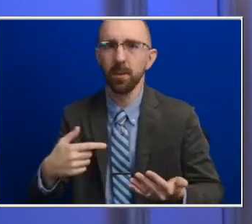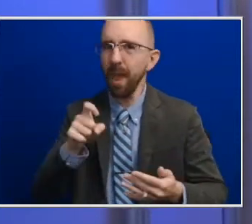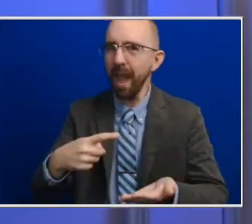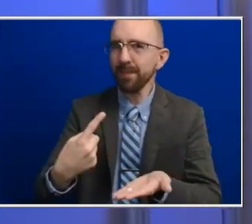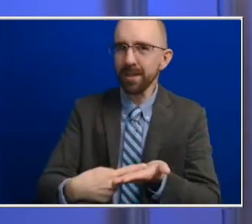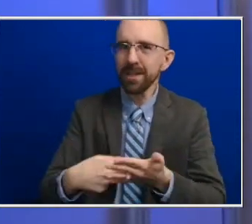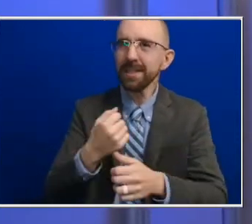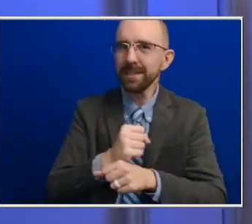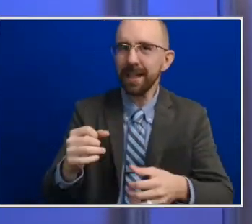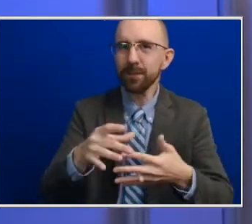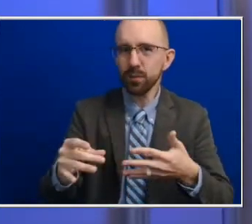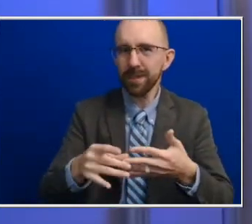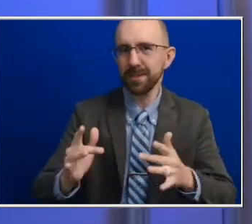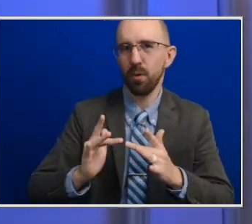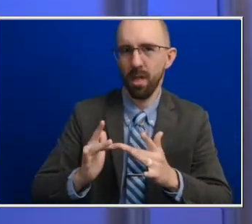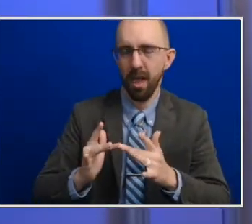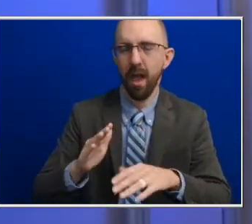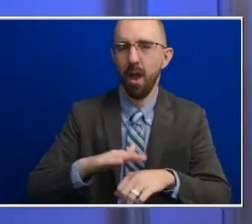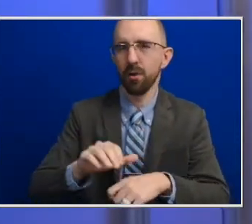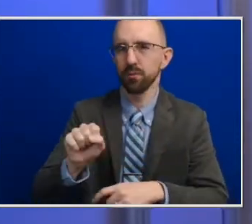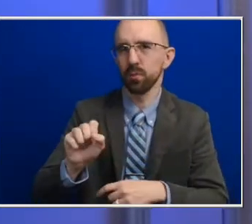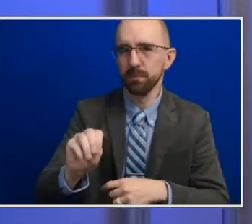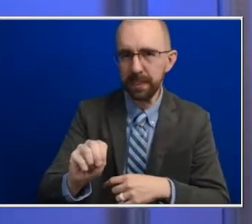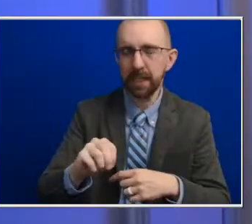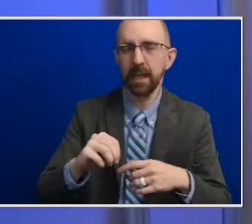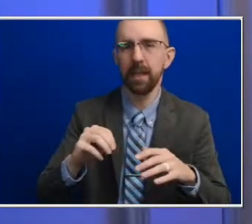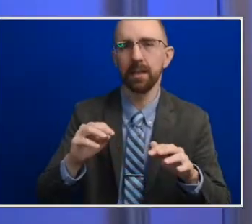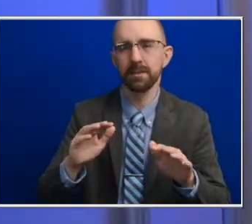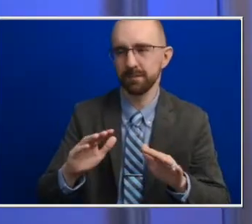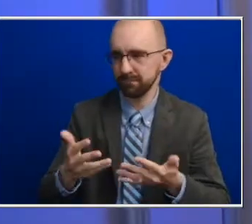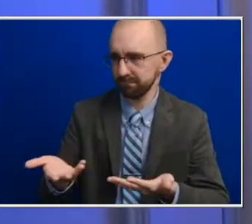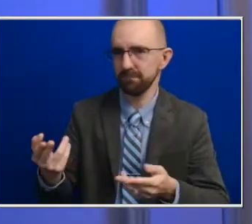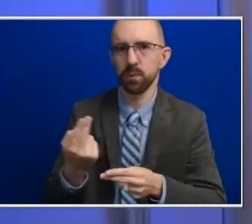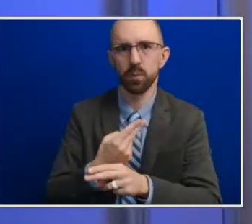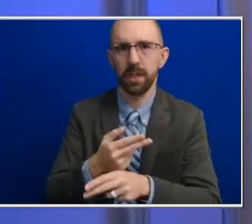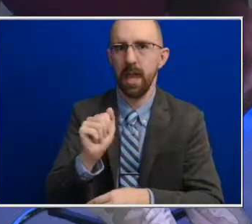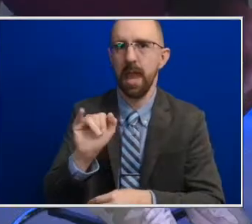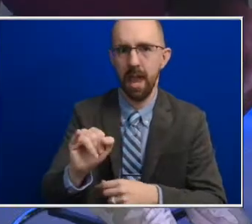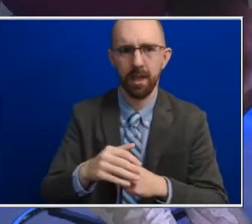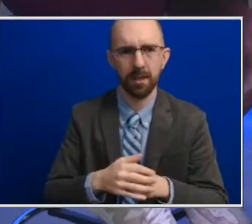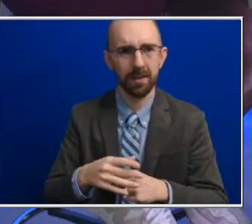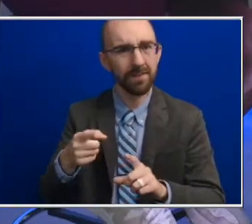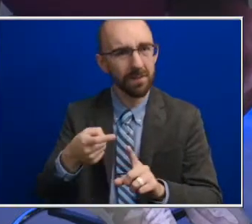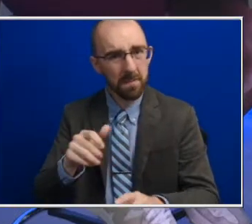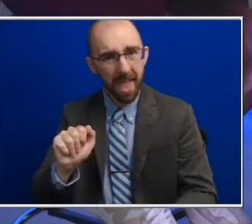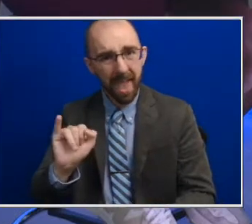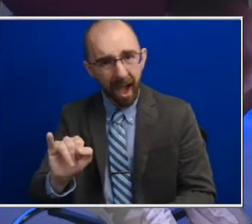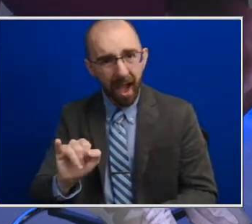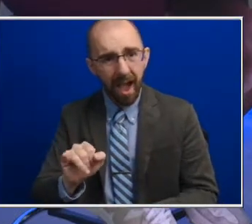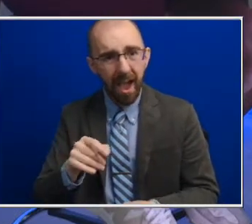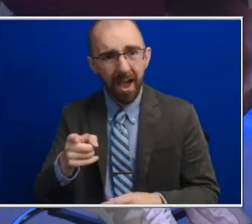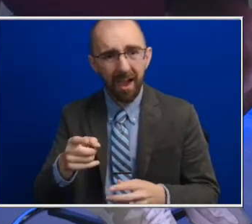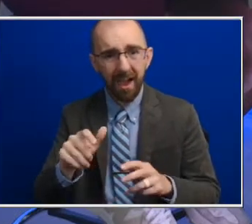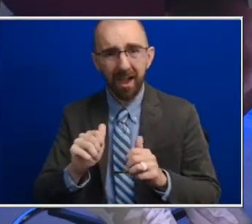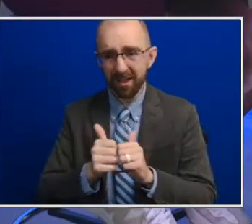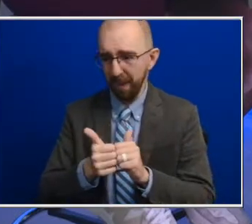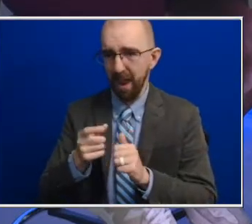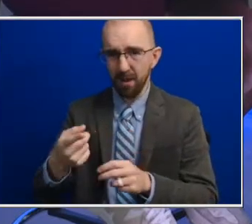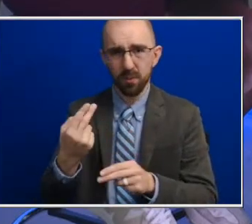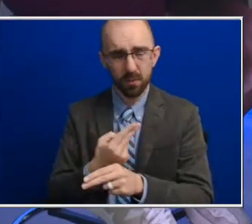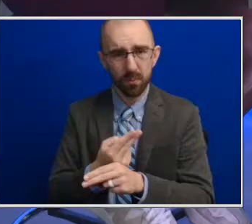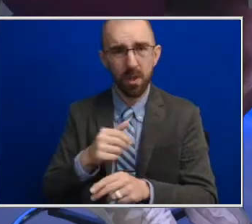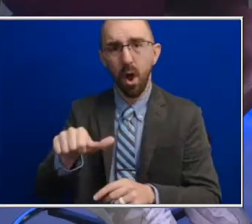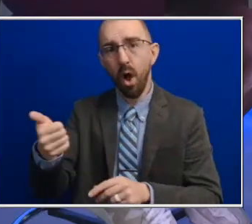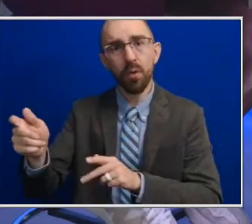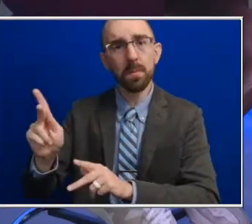the internet, on social media, using AI. So and from AI, it's somehow used by other people to you